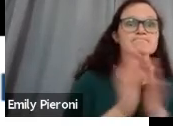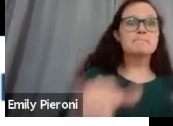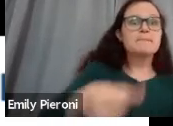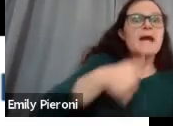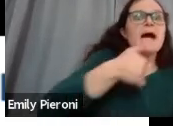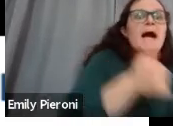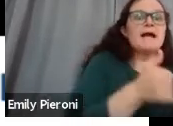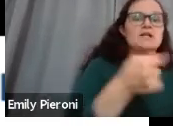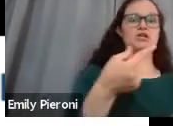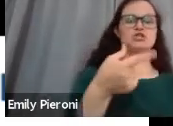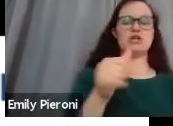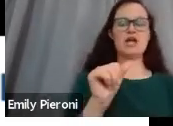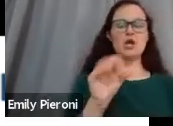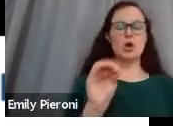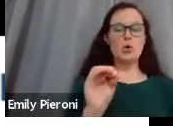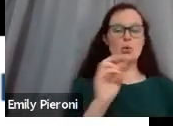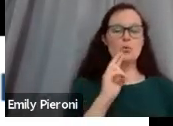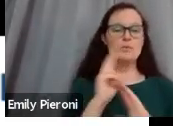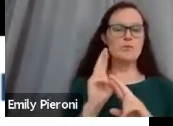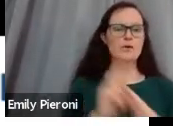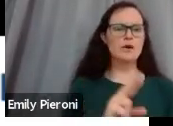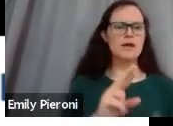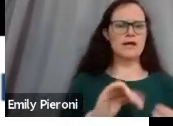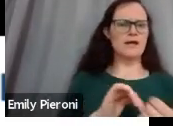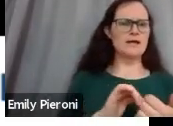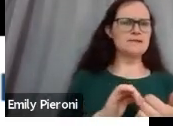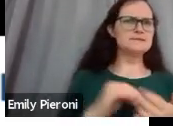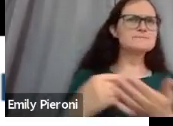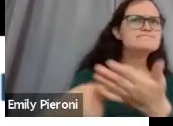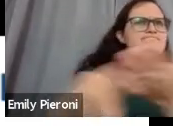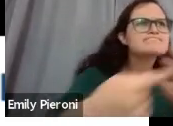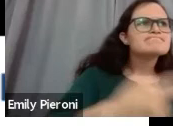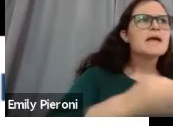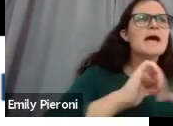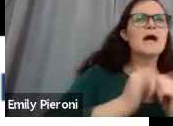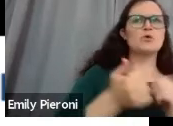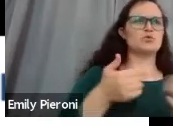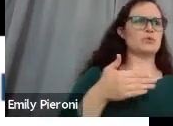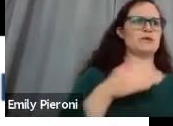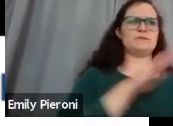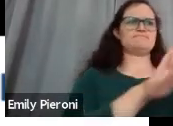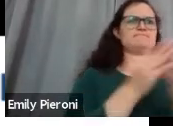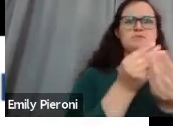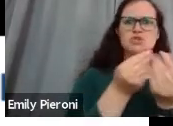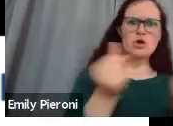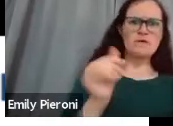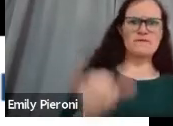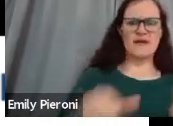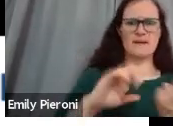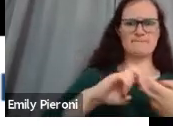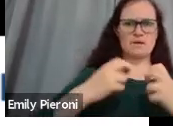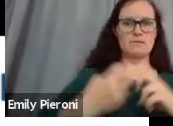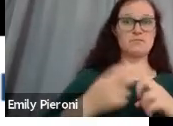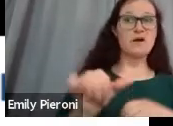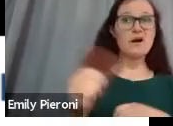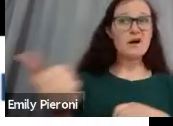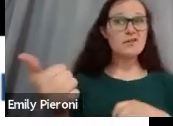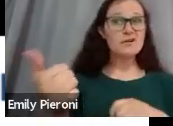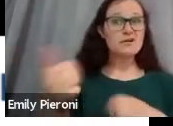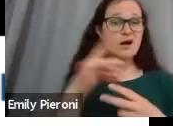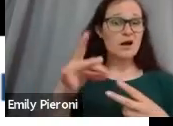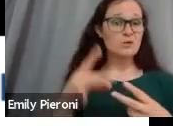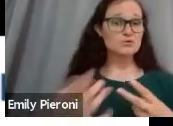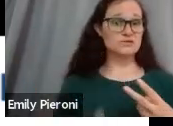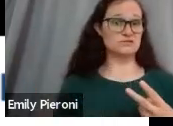to the federal agencies about addressing this shortage of fresh water and to look at other options and